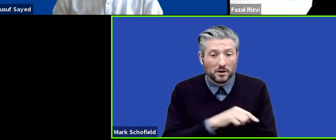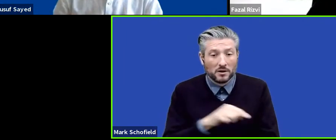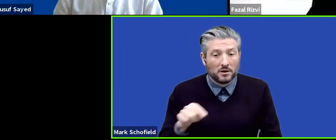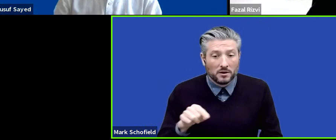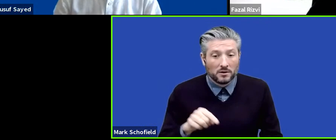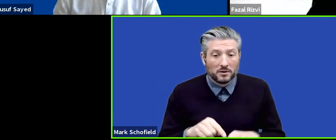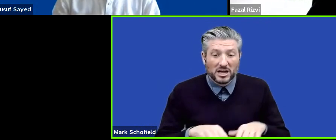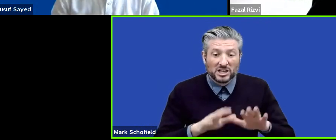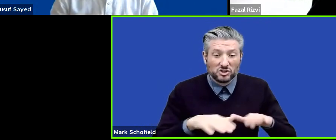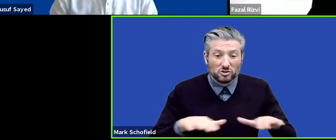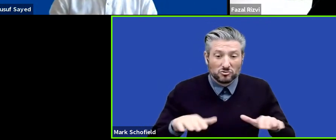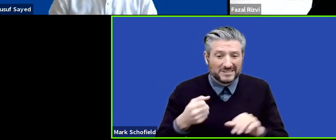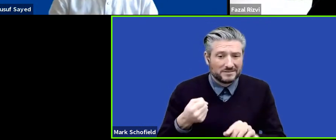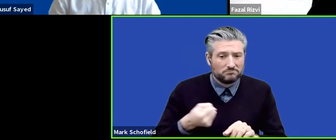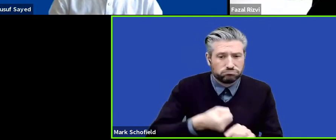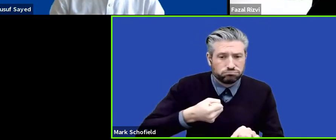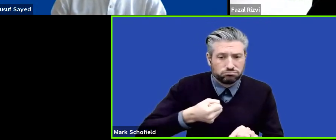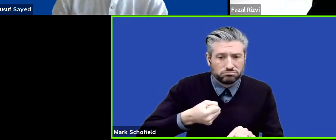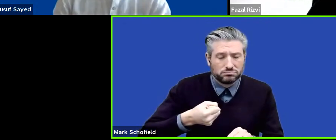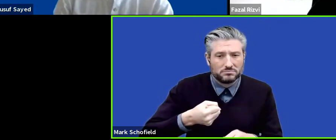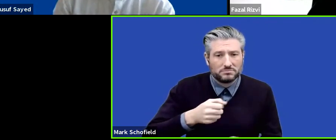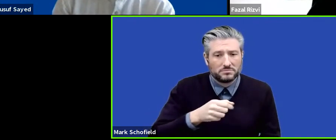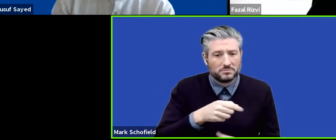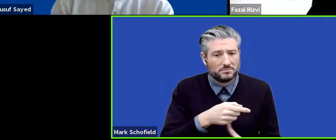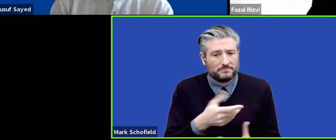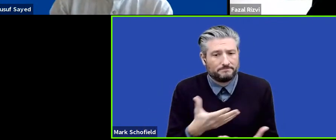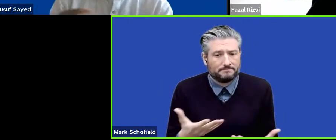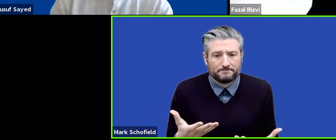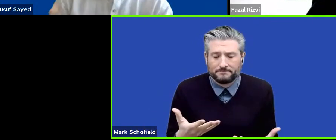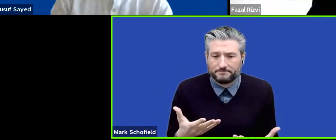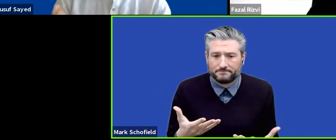been impacted by the